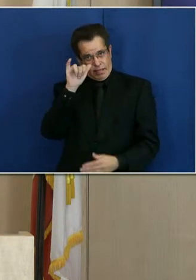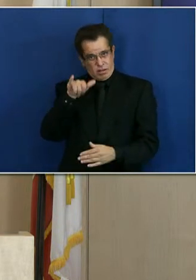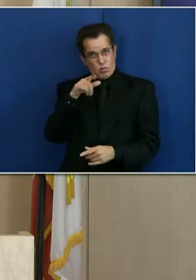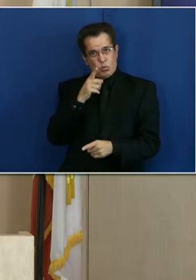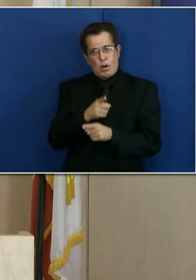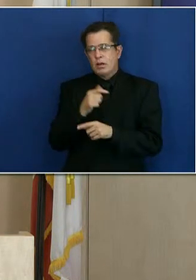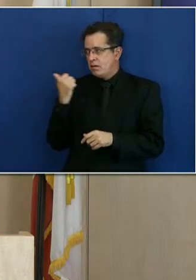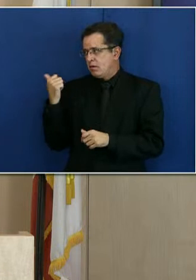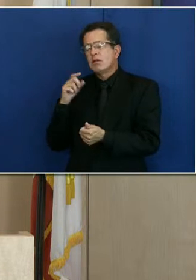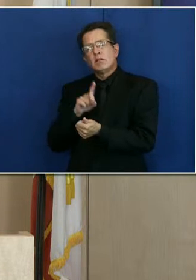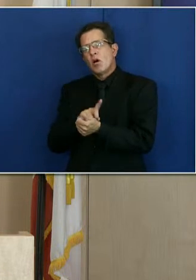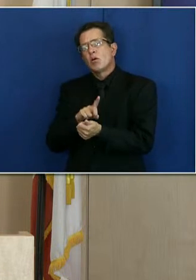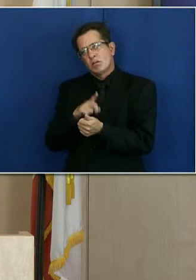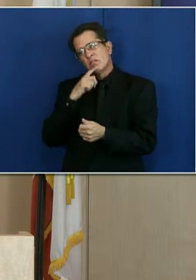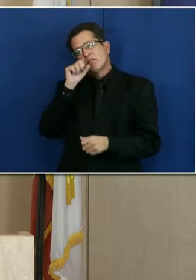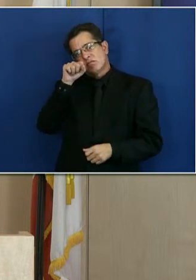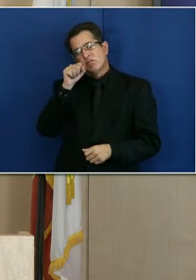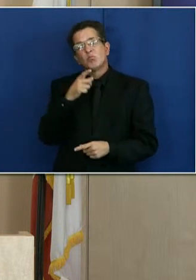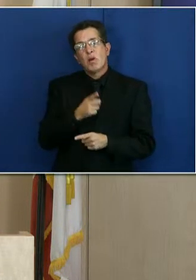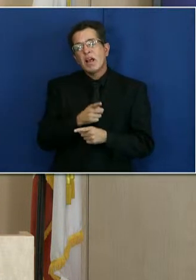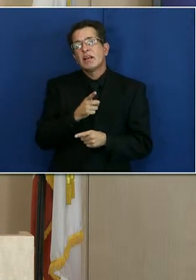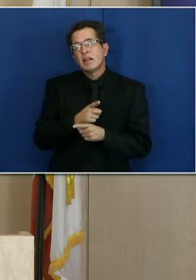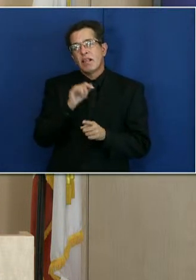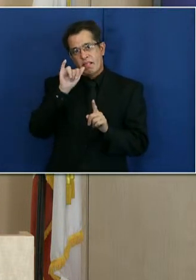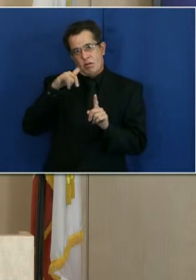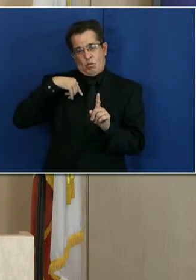We are aware of